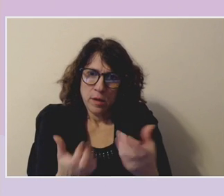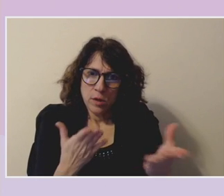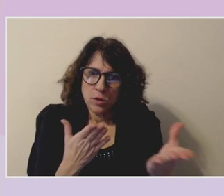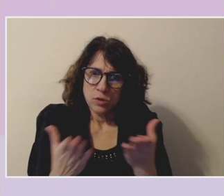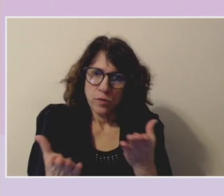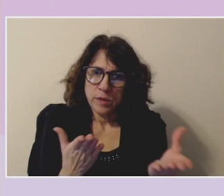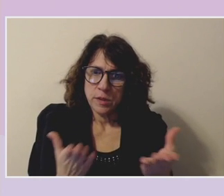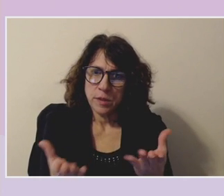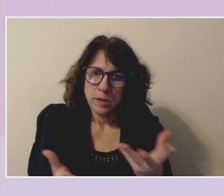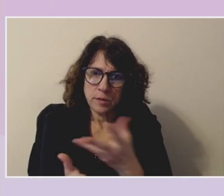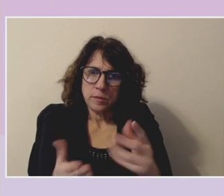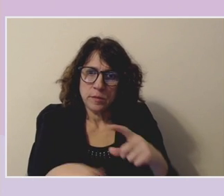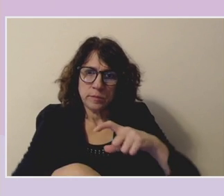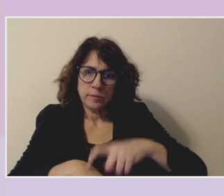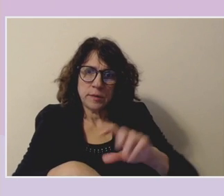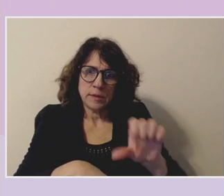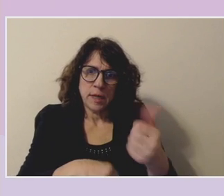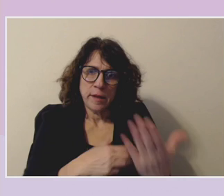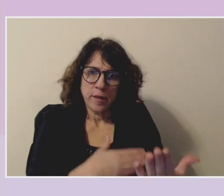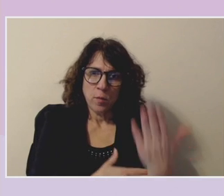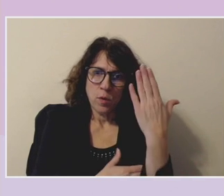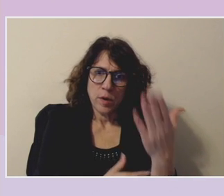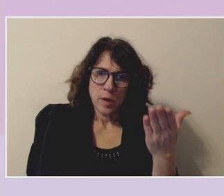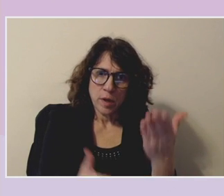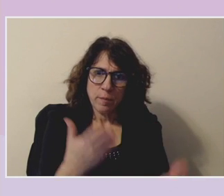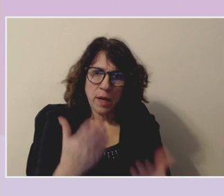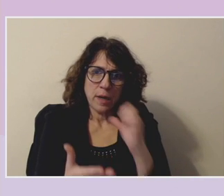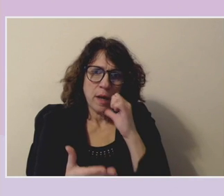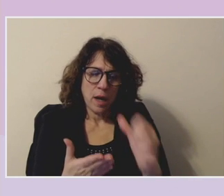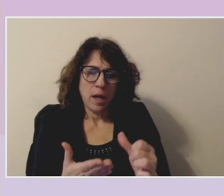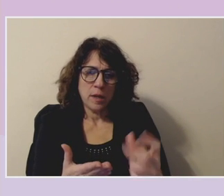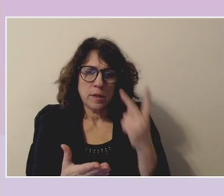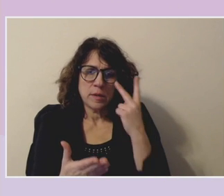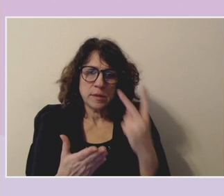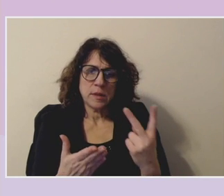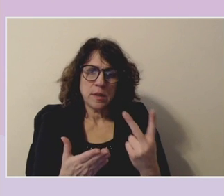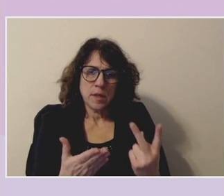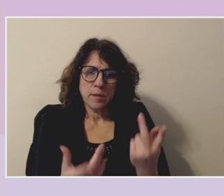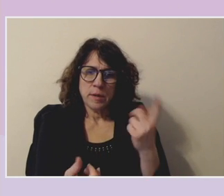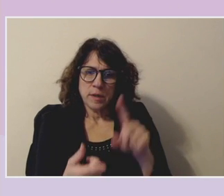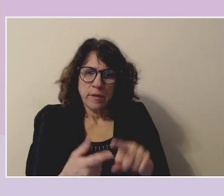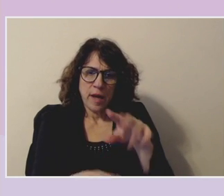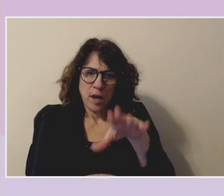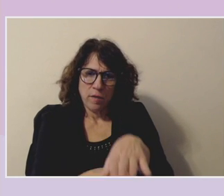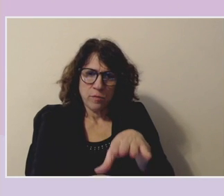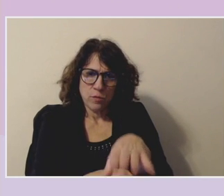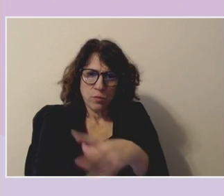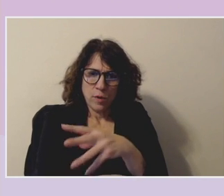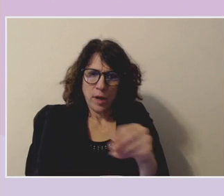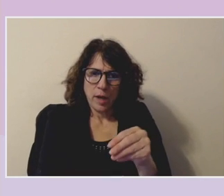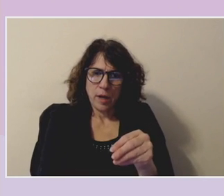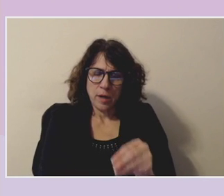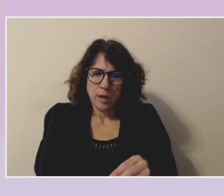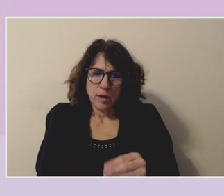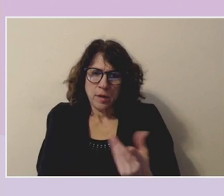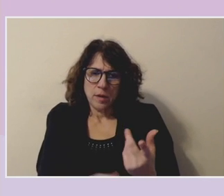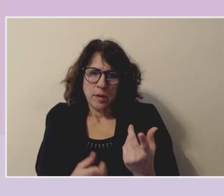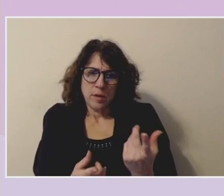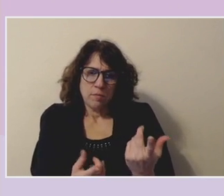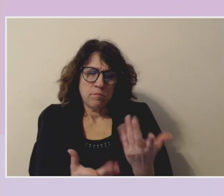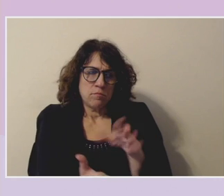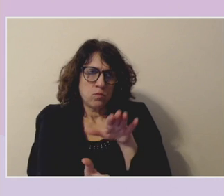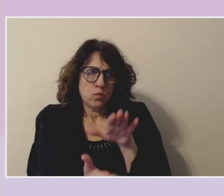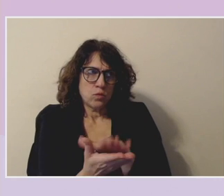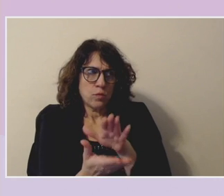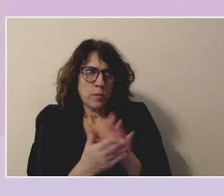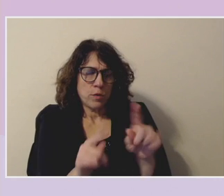was at 10 o'clock in the morning, I may not see them until the afternoon, or maybe they'd come to school. And then once they went to their mental health provider, they wouldn't come